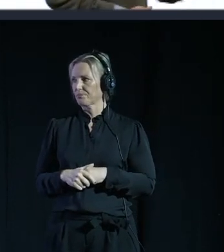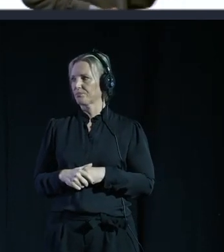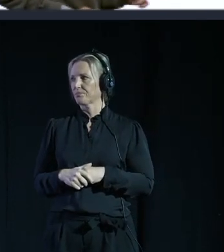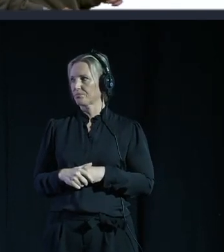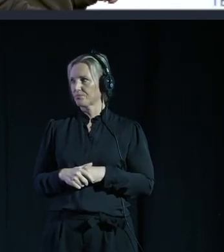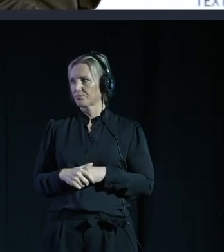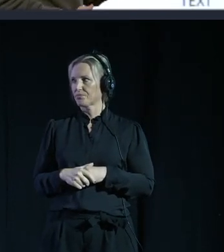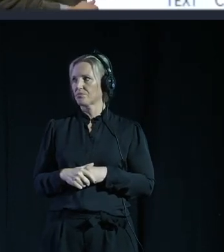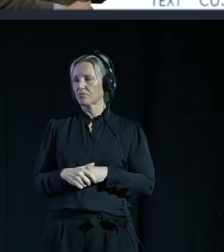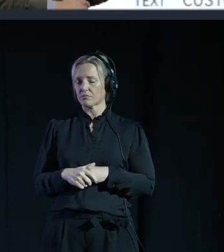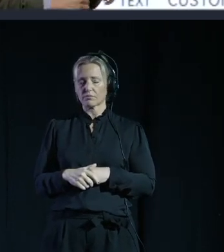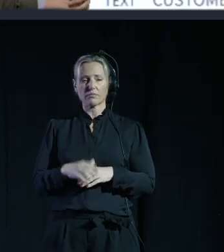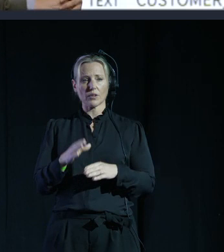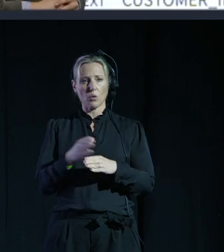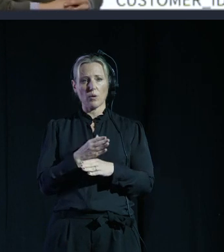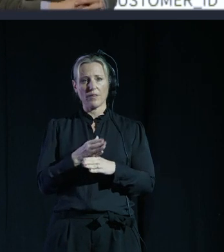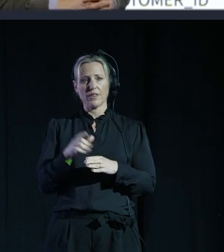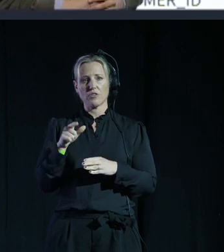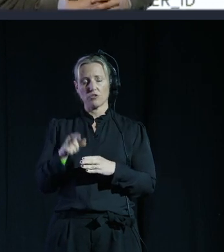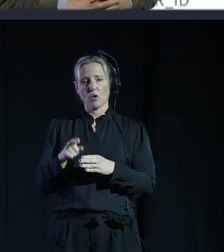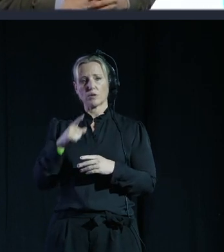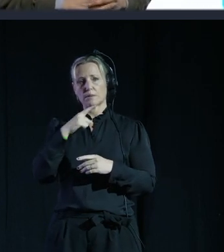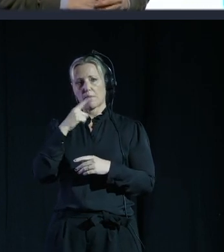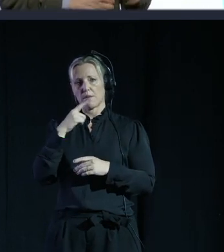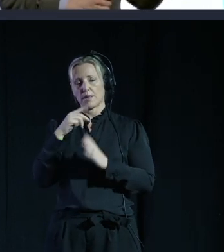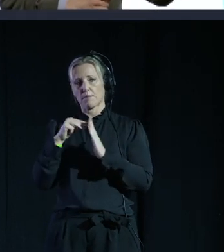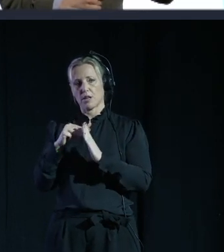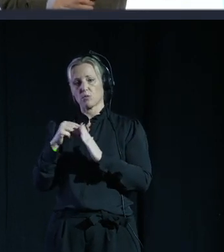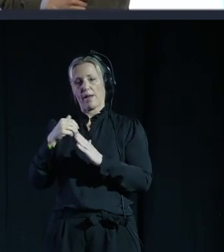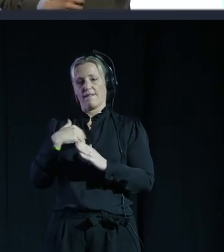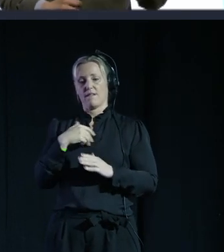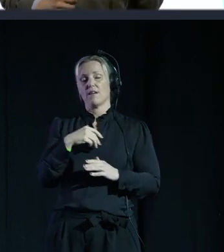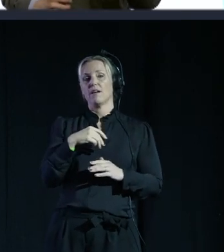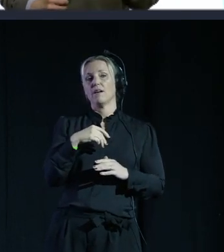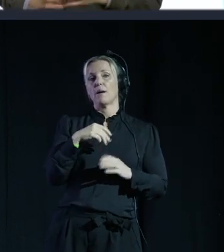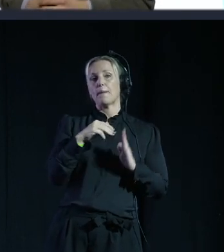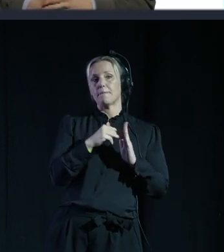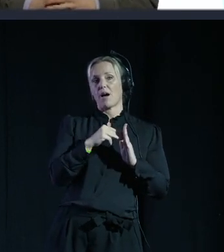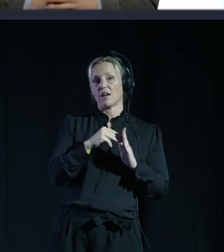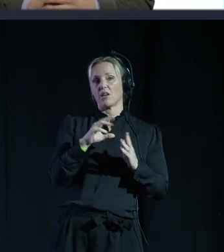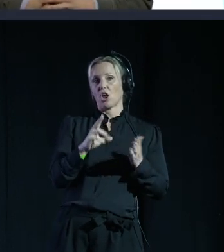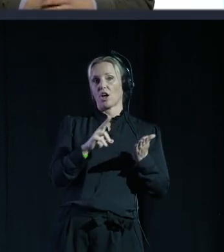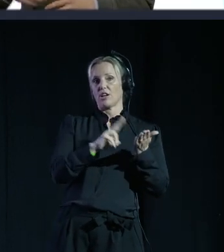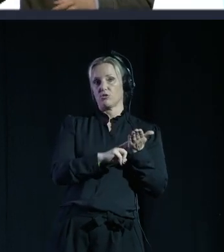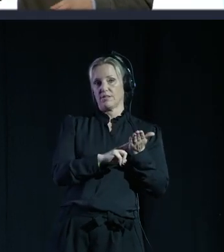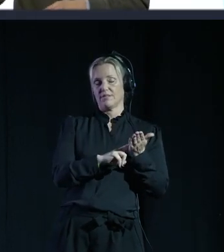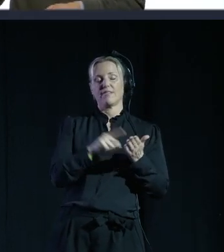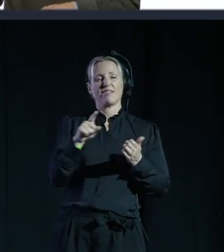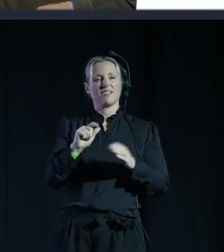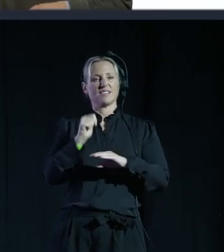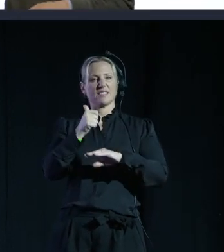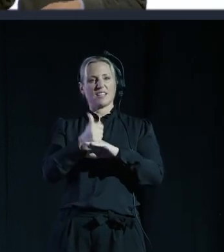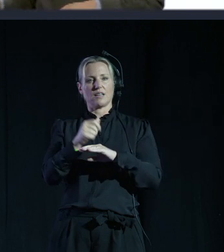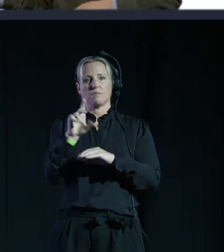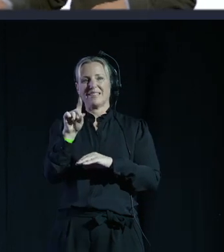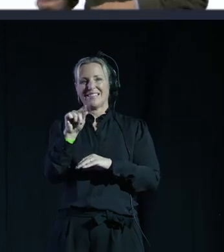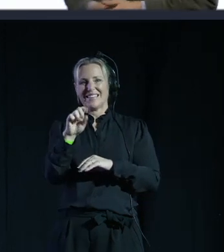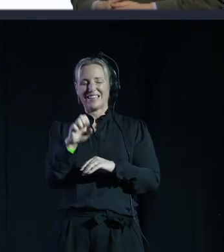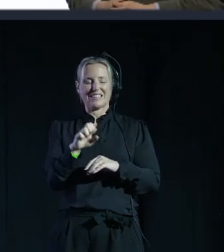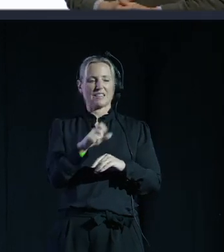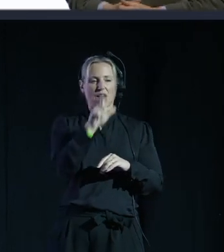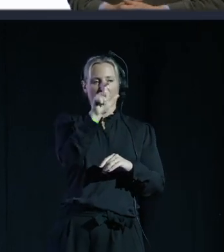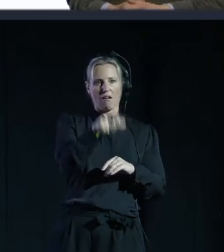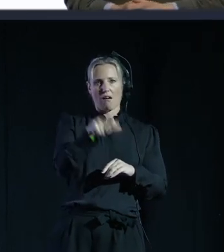public models, we can have model contracts, as mentioned. This governs the shape of the data set being produced, the column names, the data